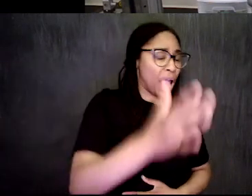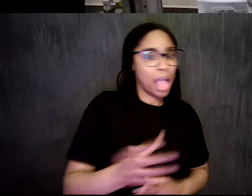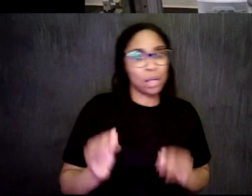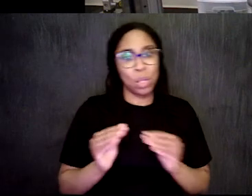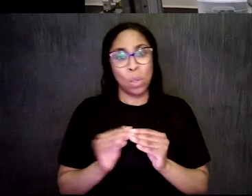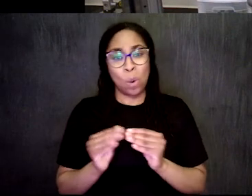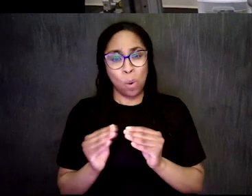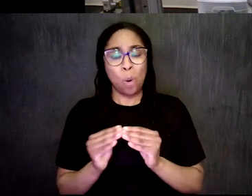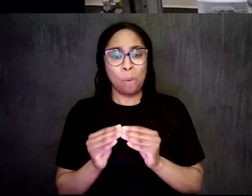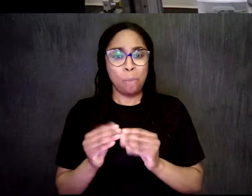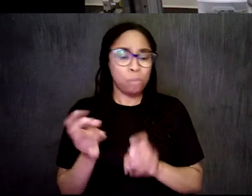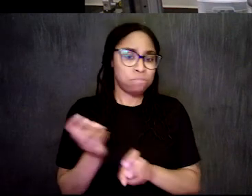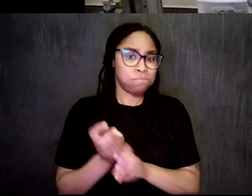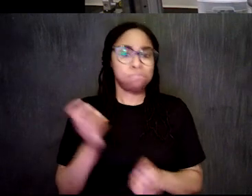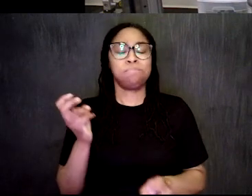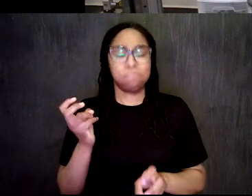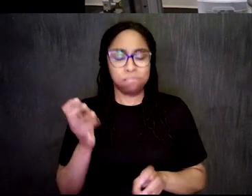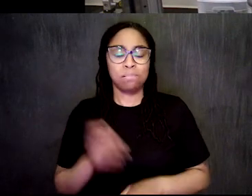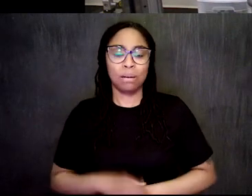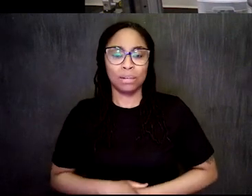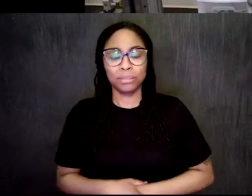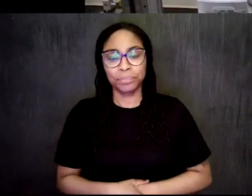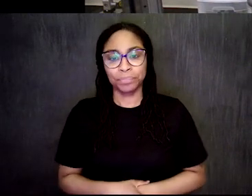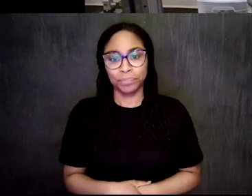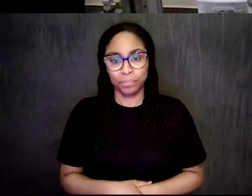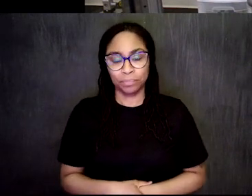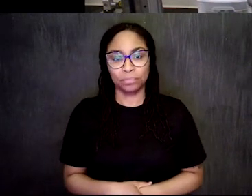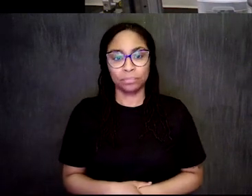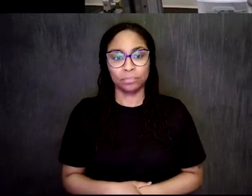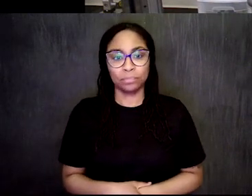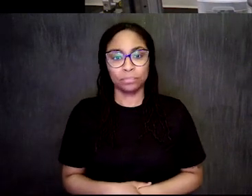can. It's going to be a little bit more strenuous. Reach for the